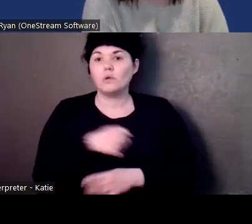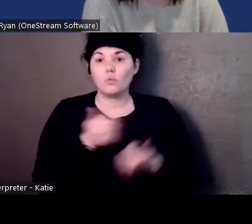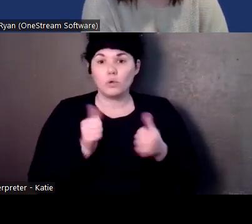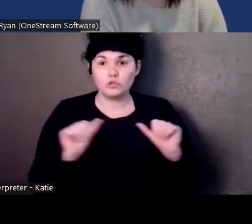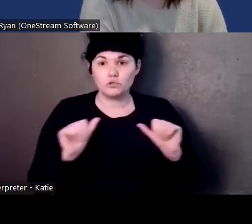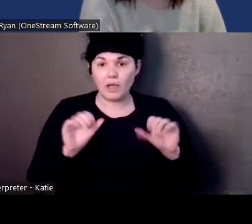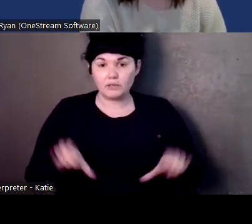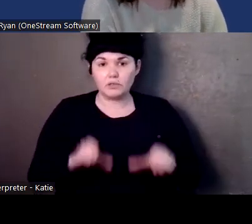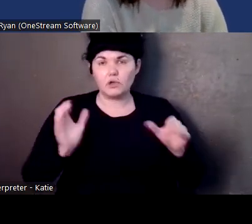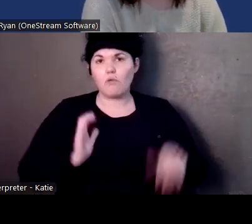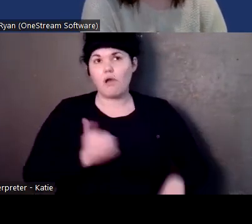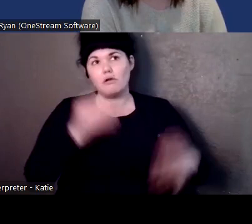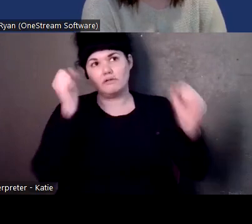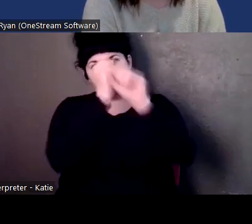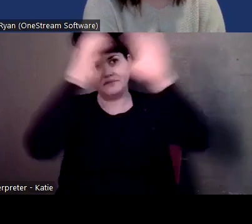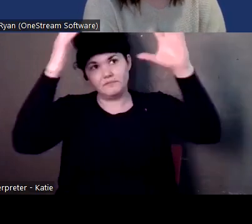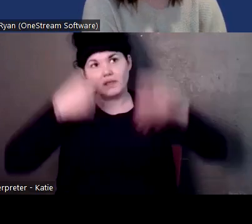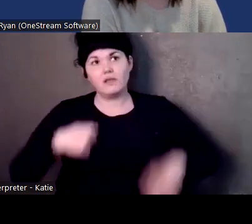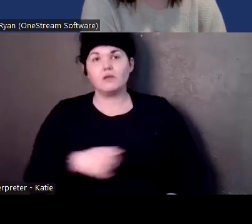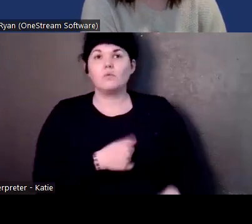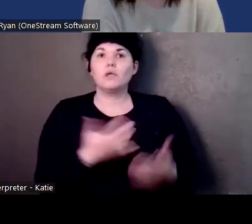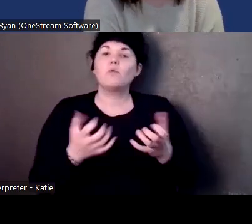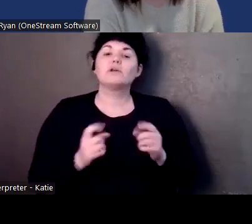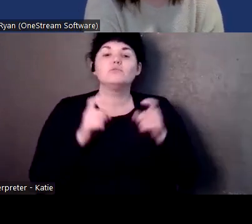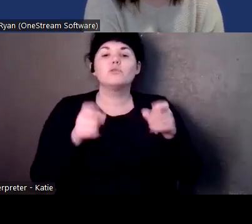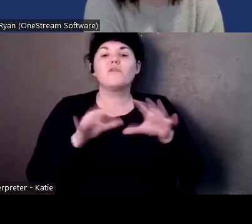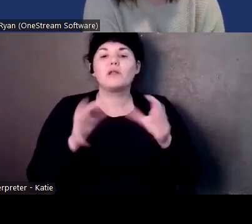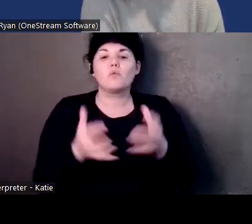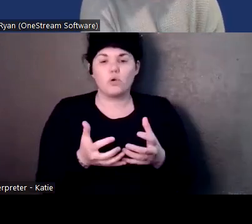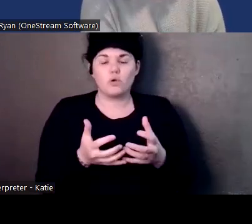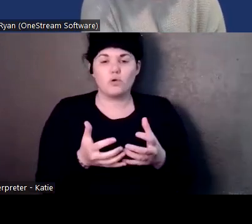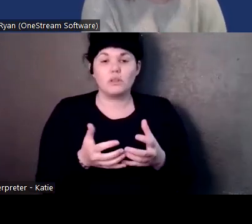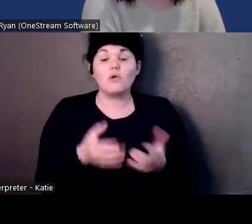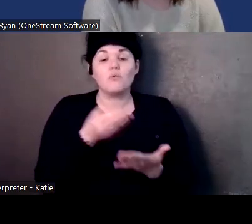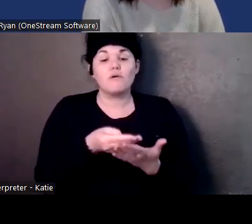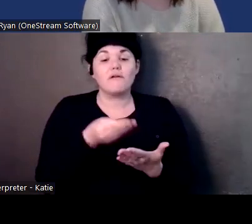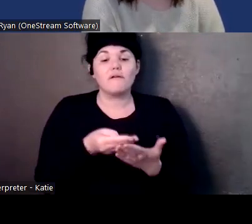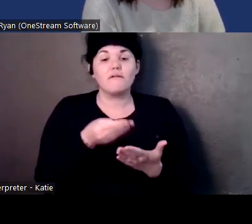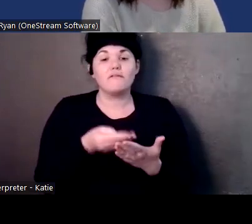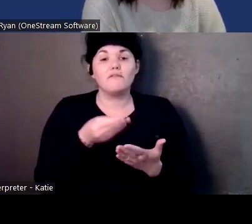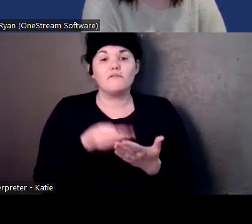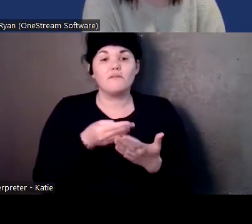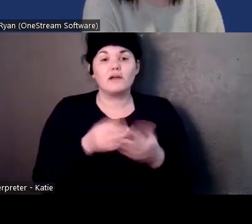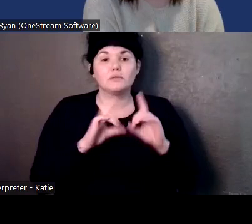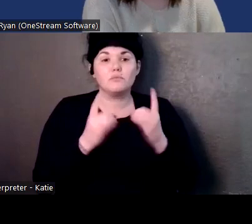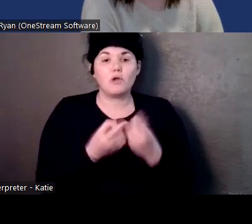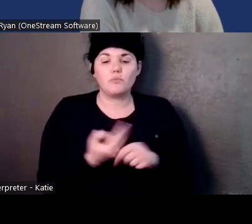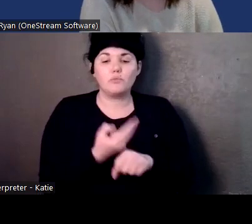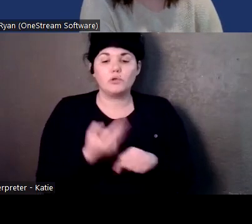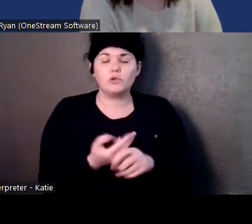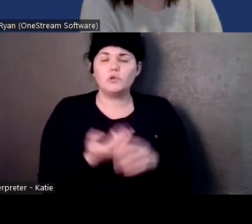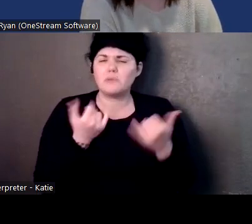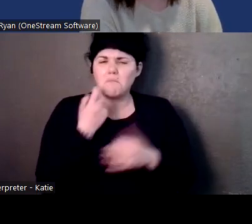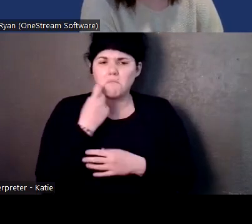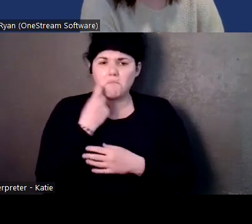set out as an organization is to provide a world where finance departments leverage modern software applications that unify and